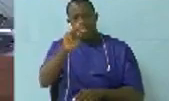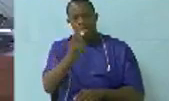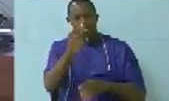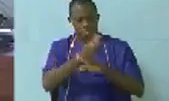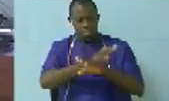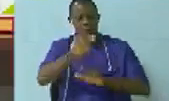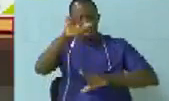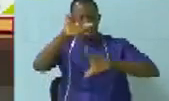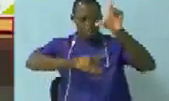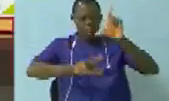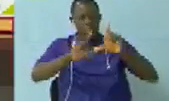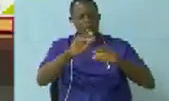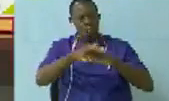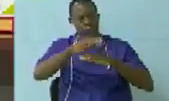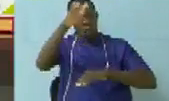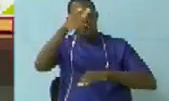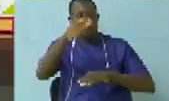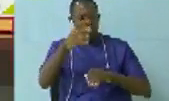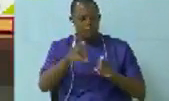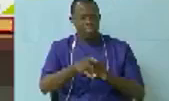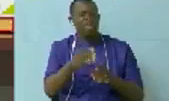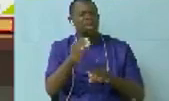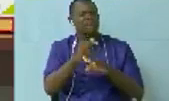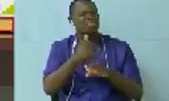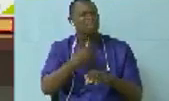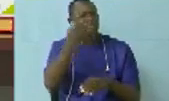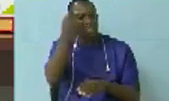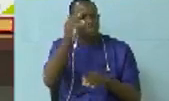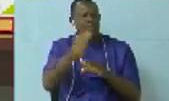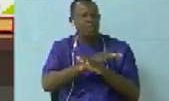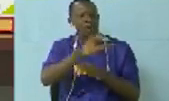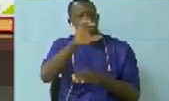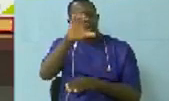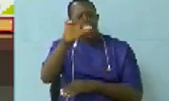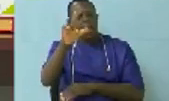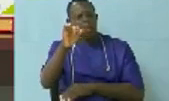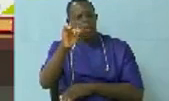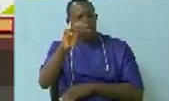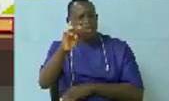was I think he was a colonel. And I